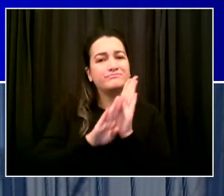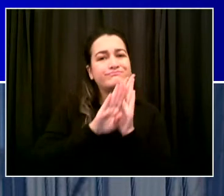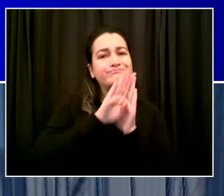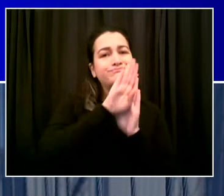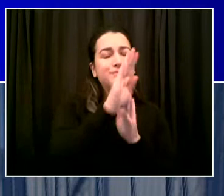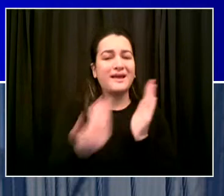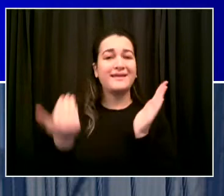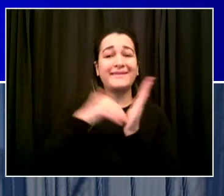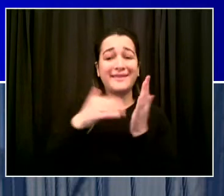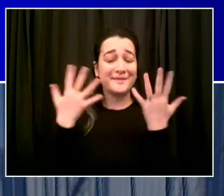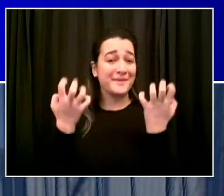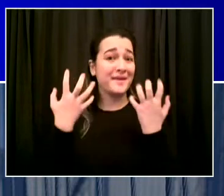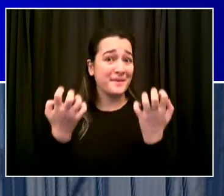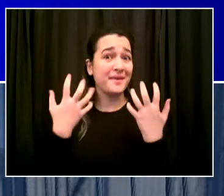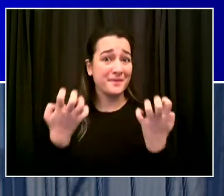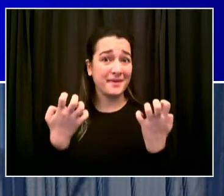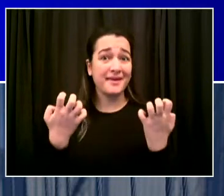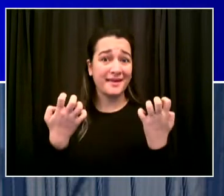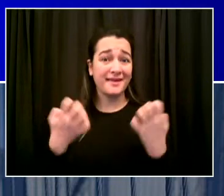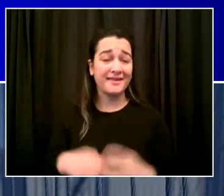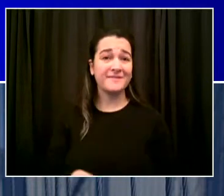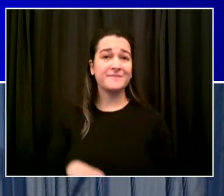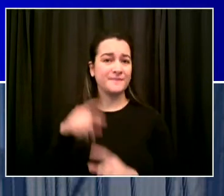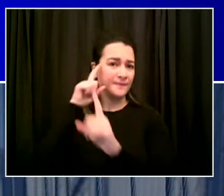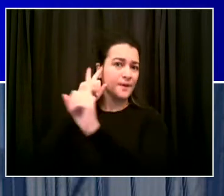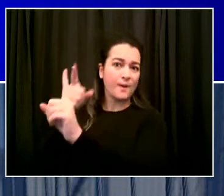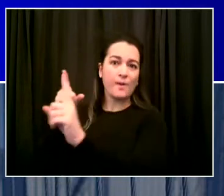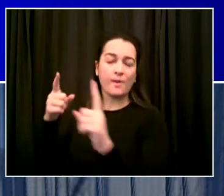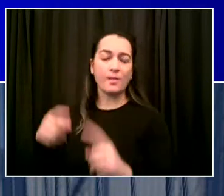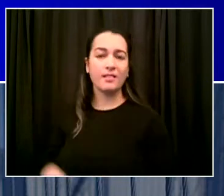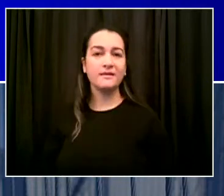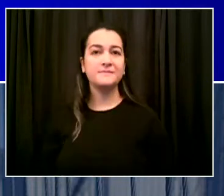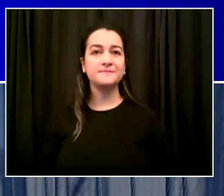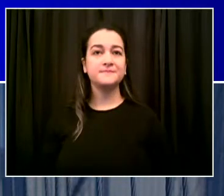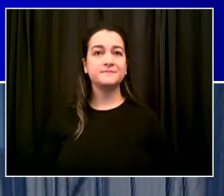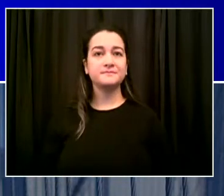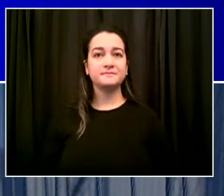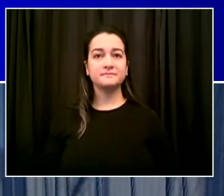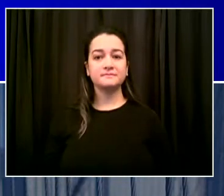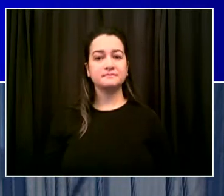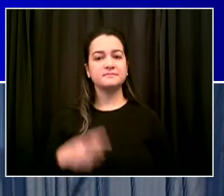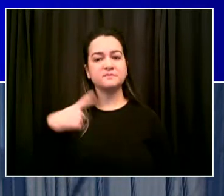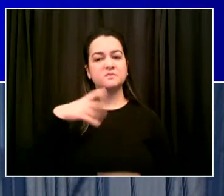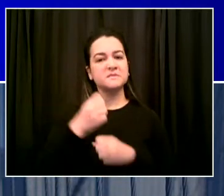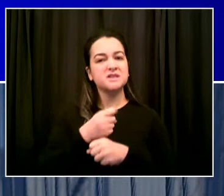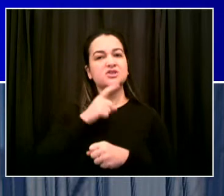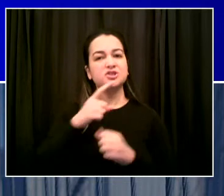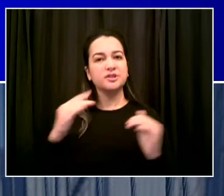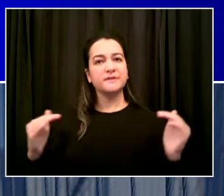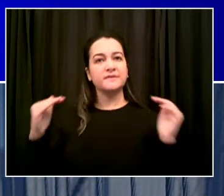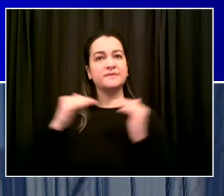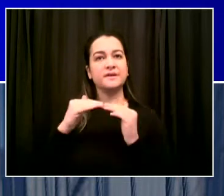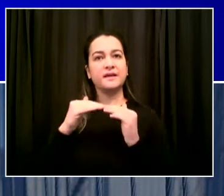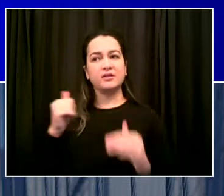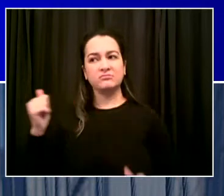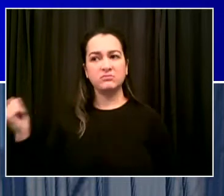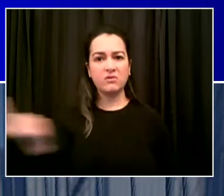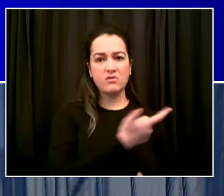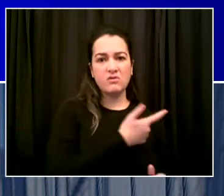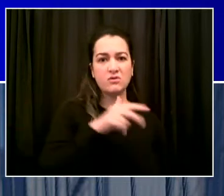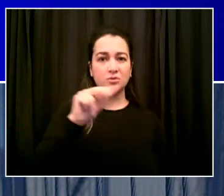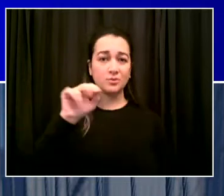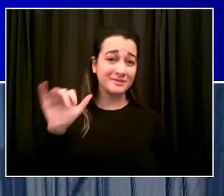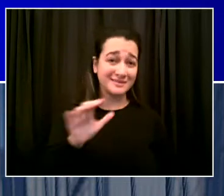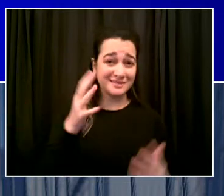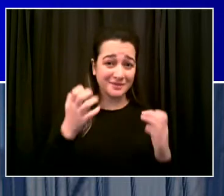strong, comes back fairer, that we include everyone in the recovery. We're going to have constant new announcements related to the recovery. You can go